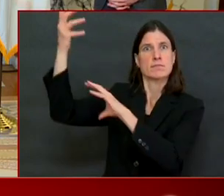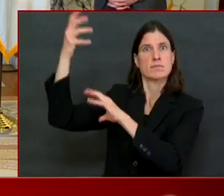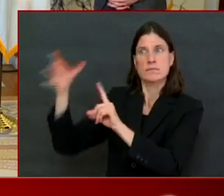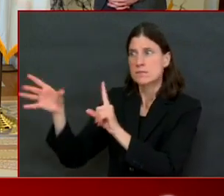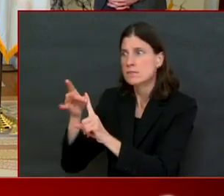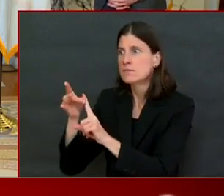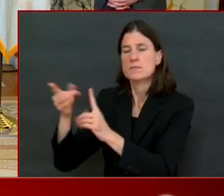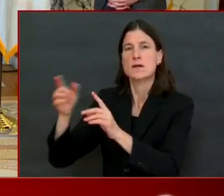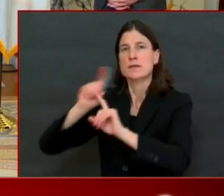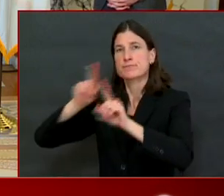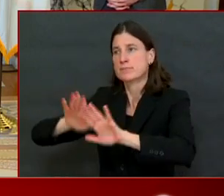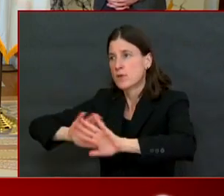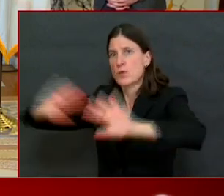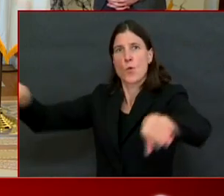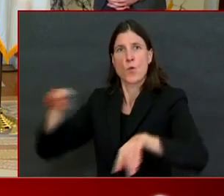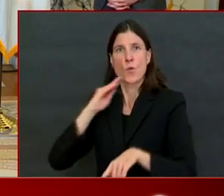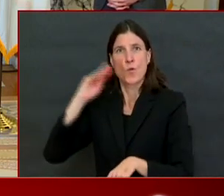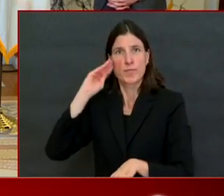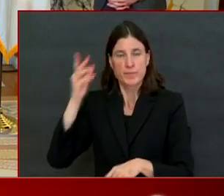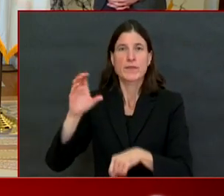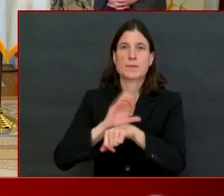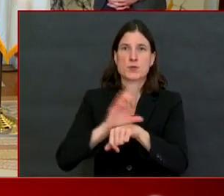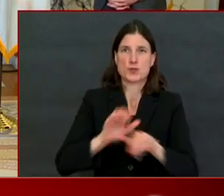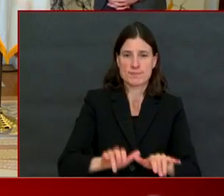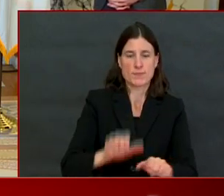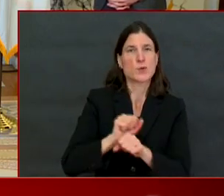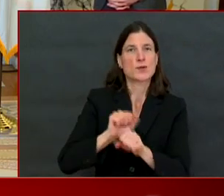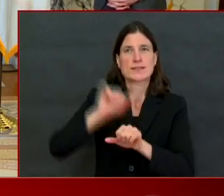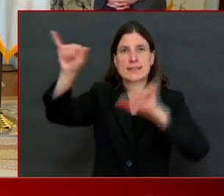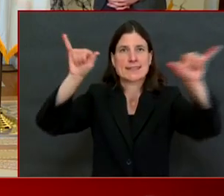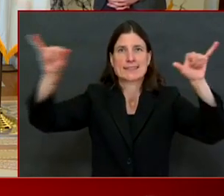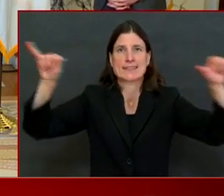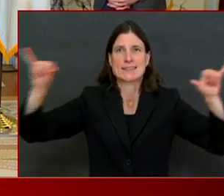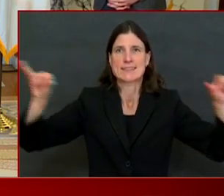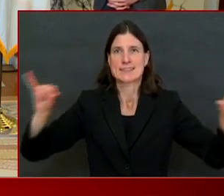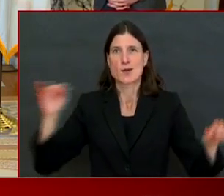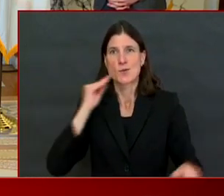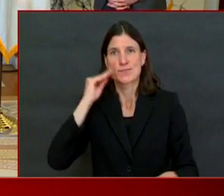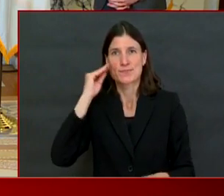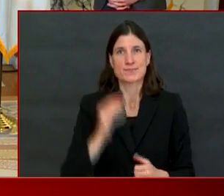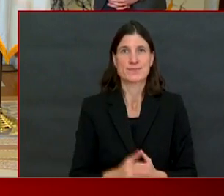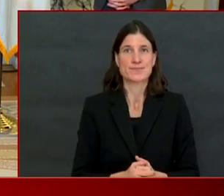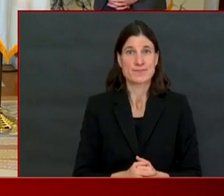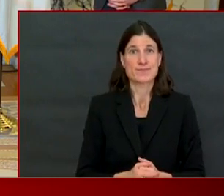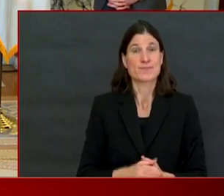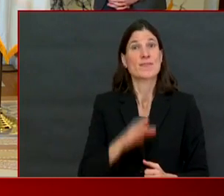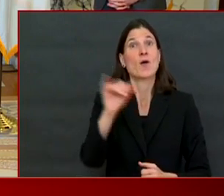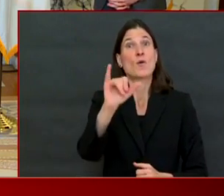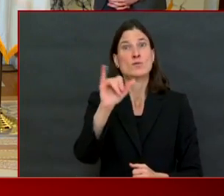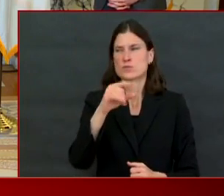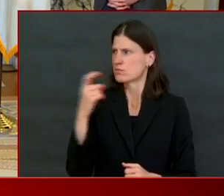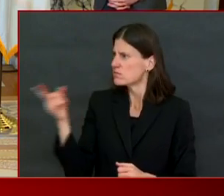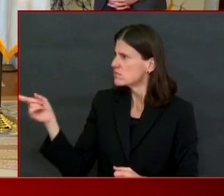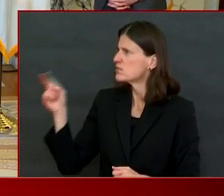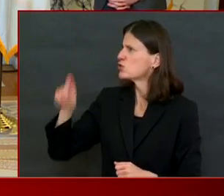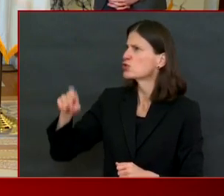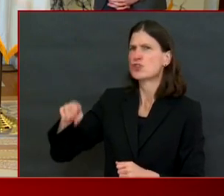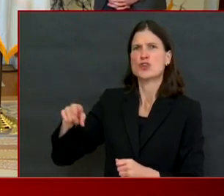to be joining the governor today, and I'm here. Dr. McDonald was one of the people at the department who was